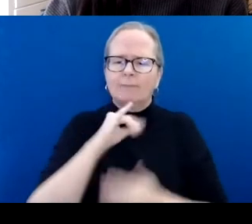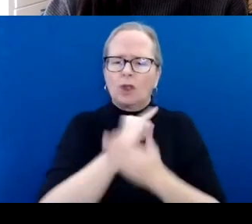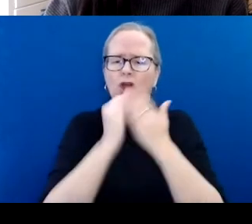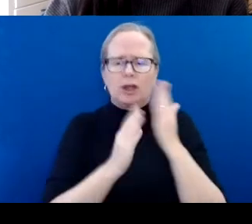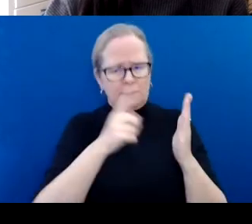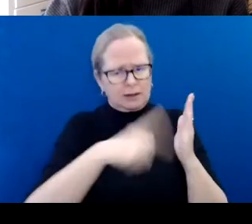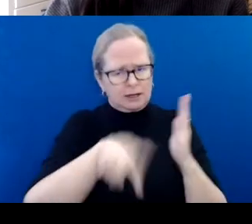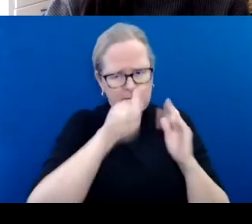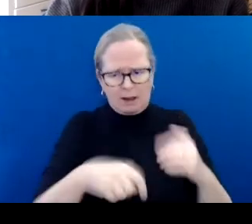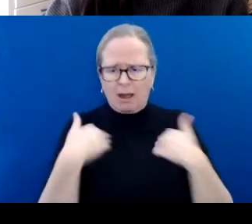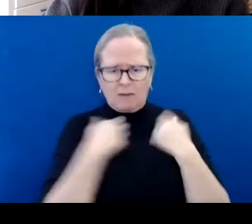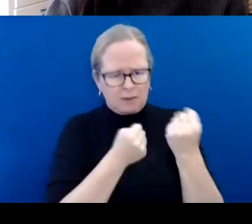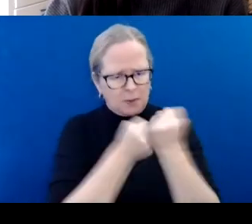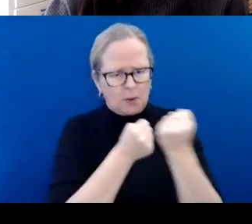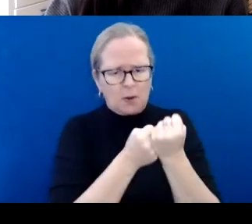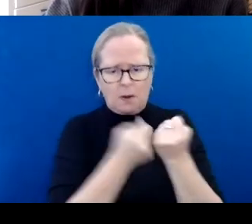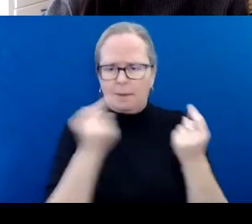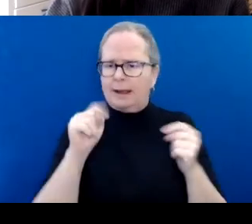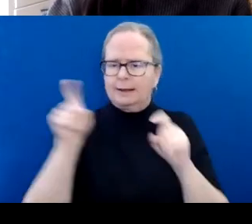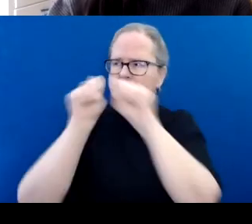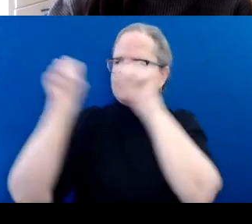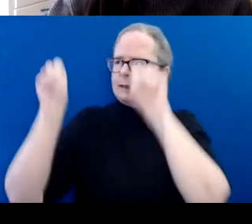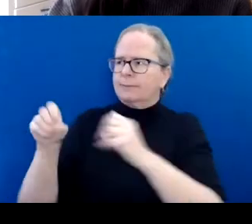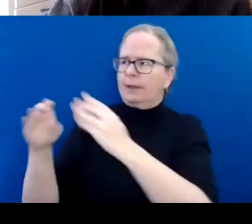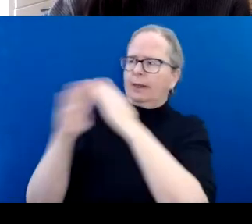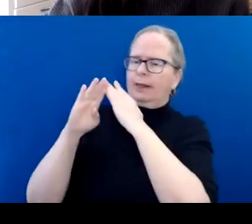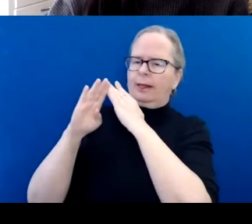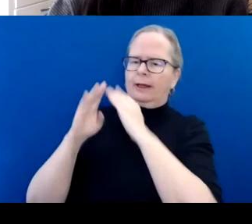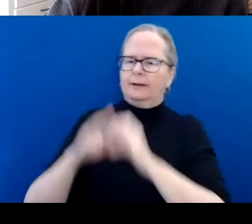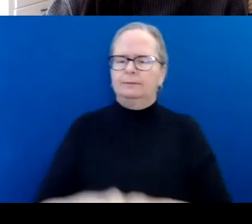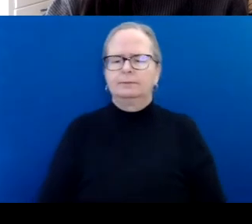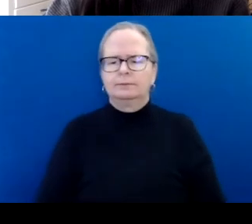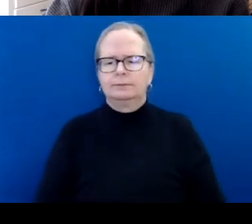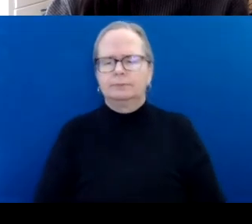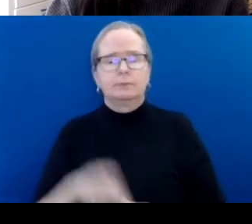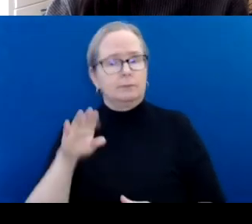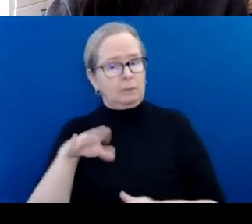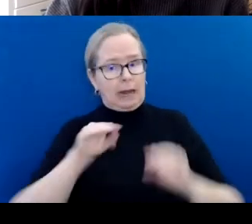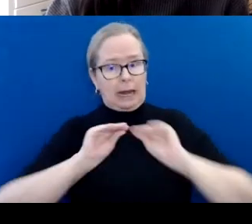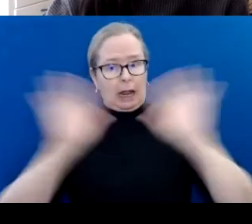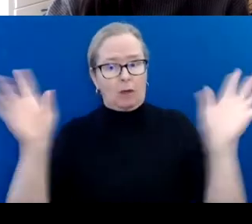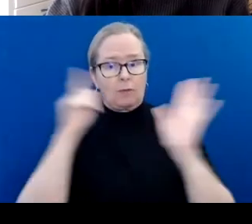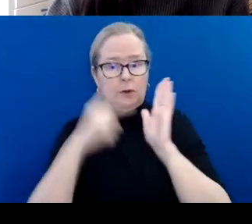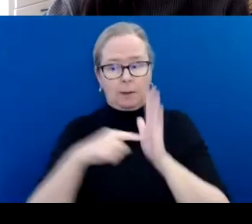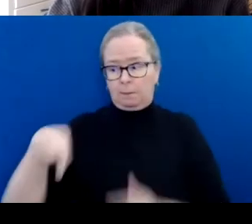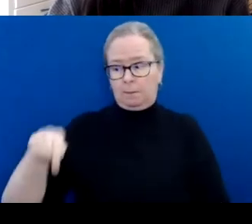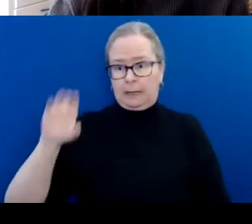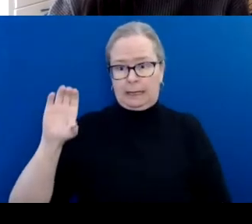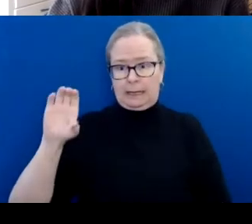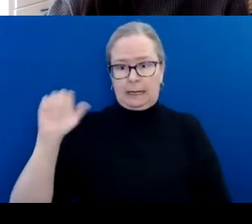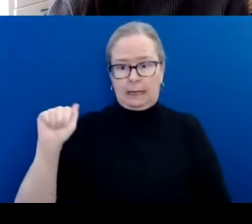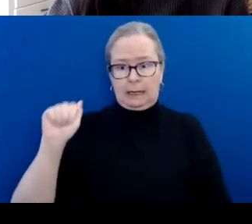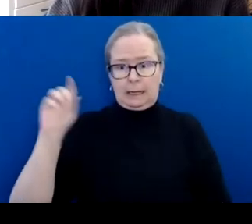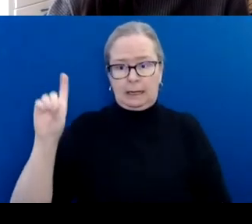One obvious example of this at Calgary Arts Development. Is that we currently share our programs and accept